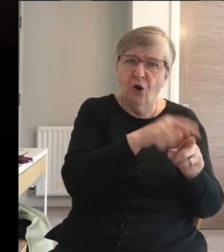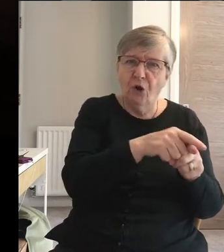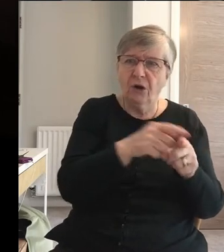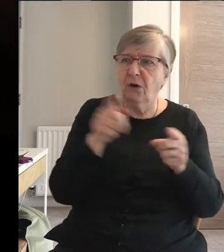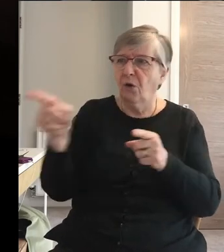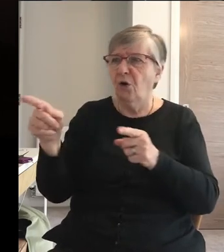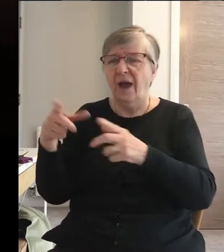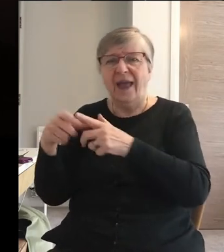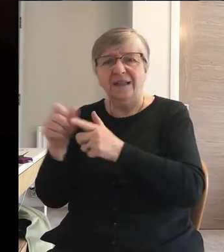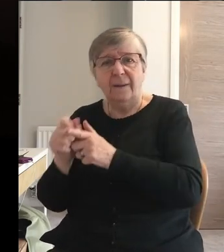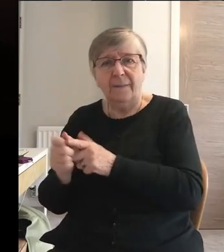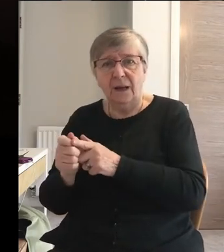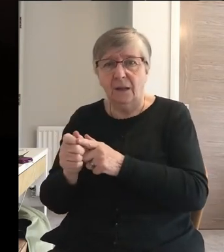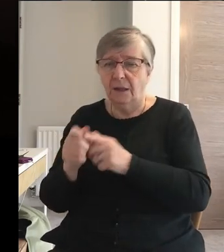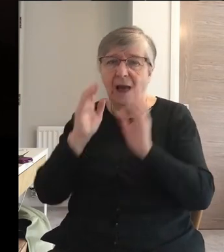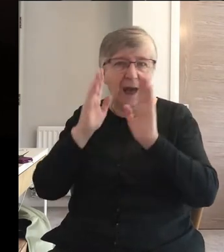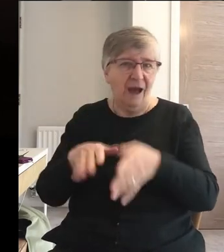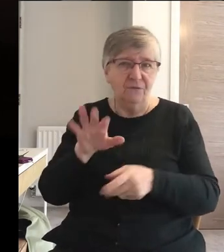together. No, it's one or the other.